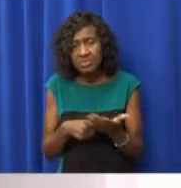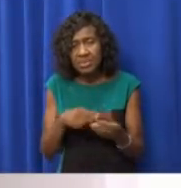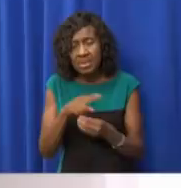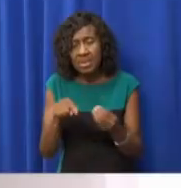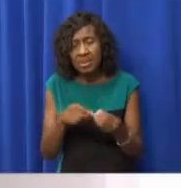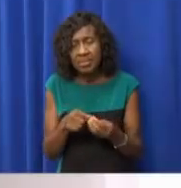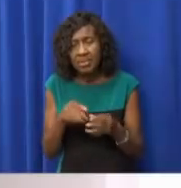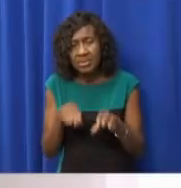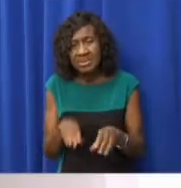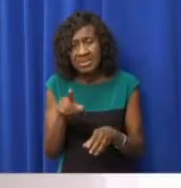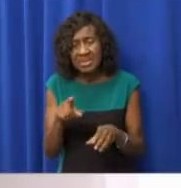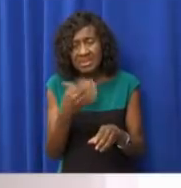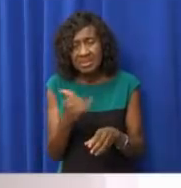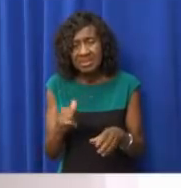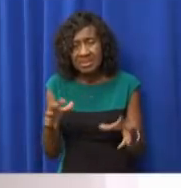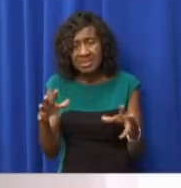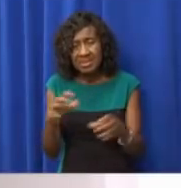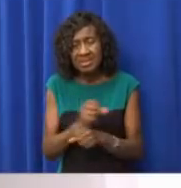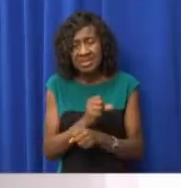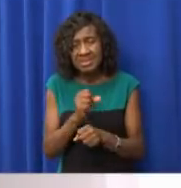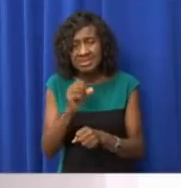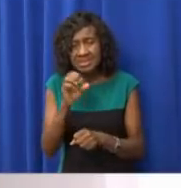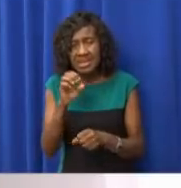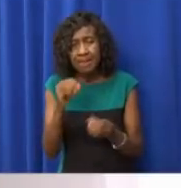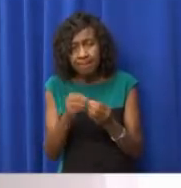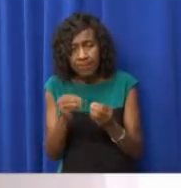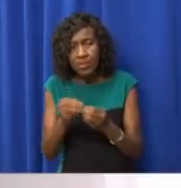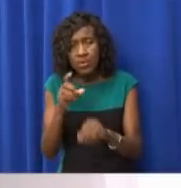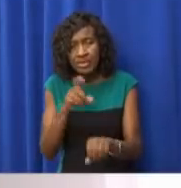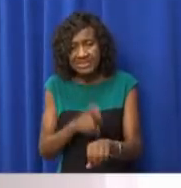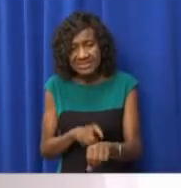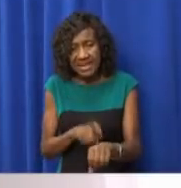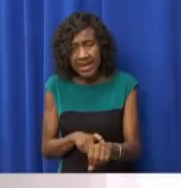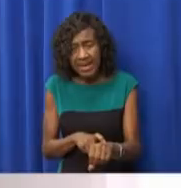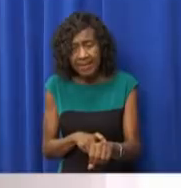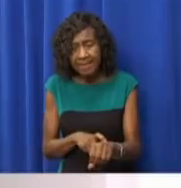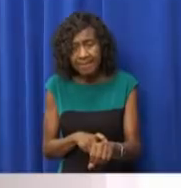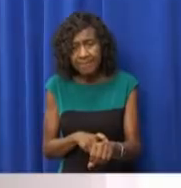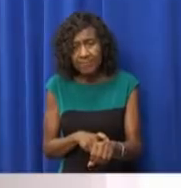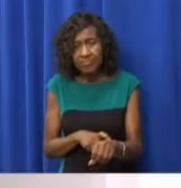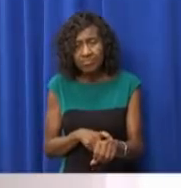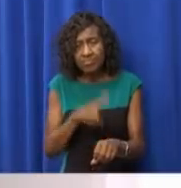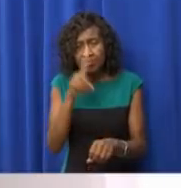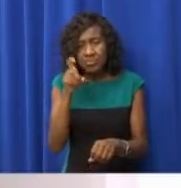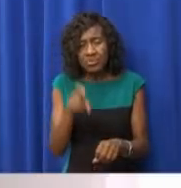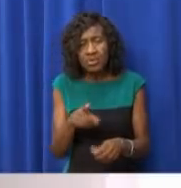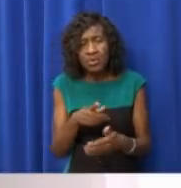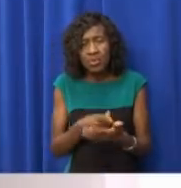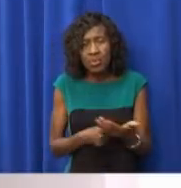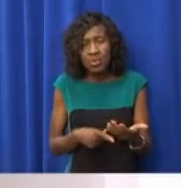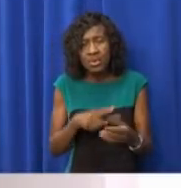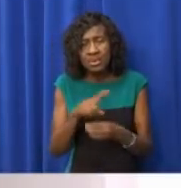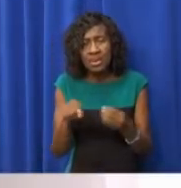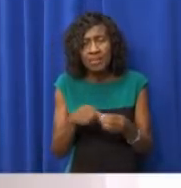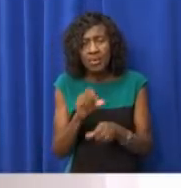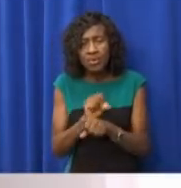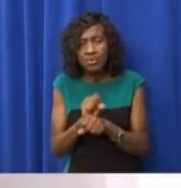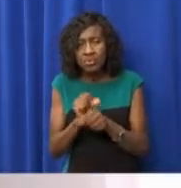deadline extended, and how would they treat those employees who may not been able to have worked for the last 3 months, but